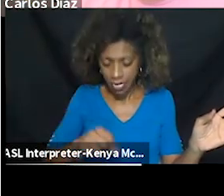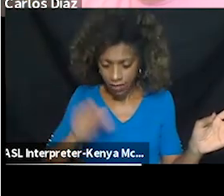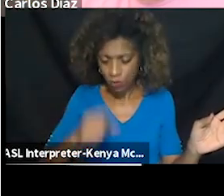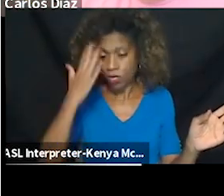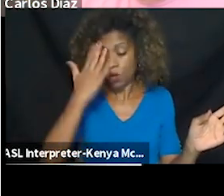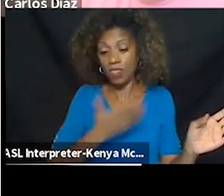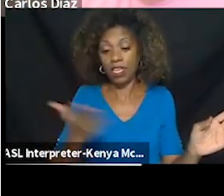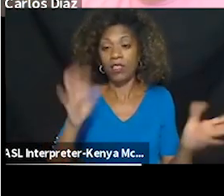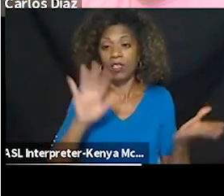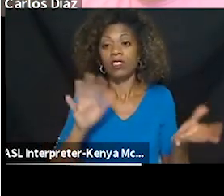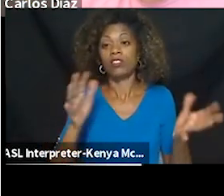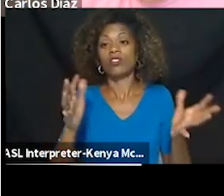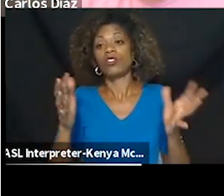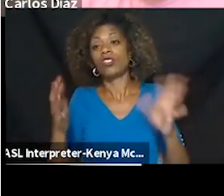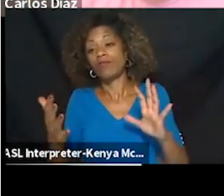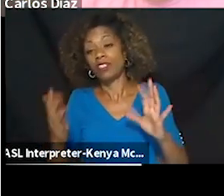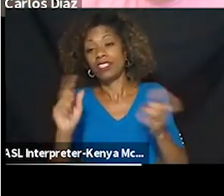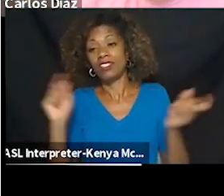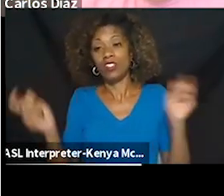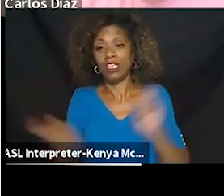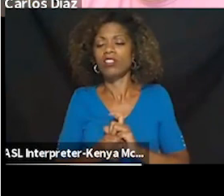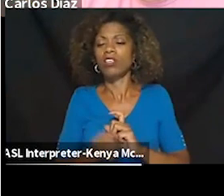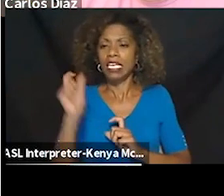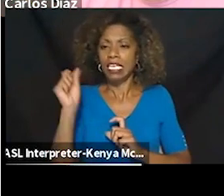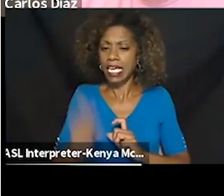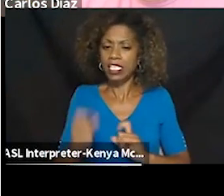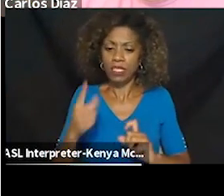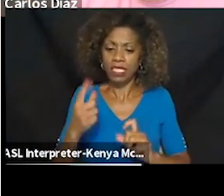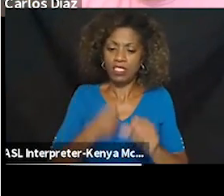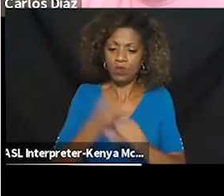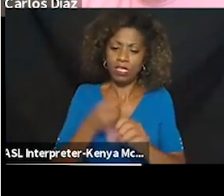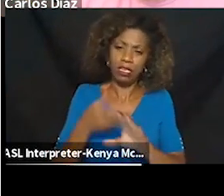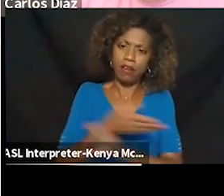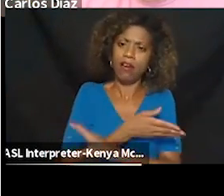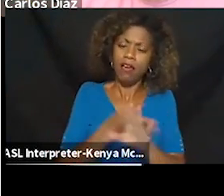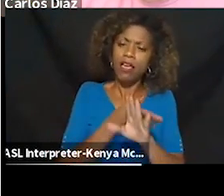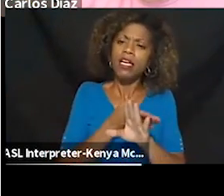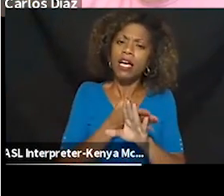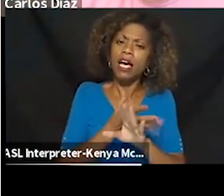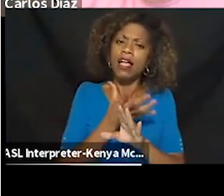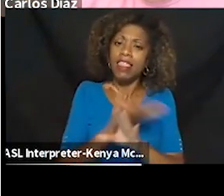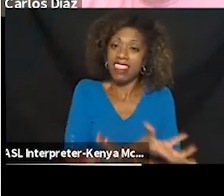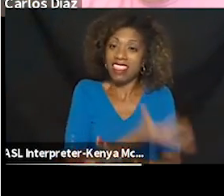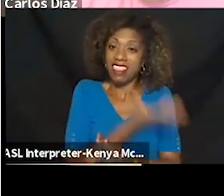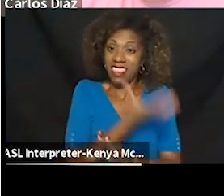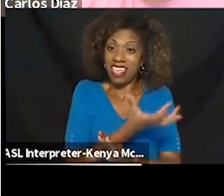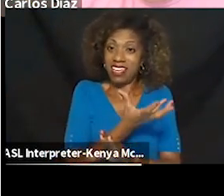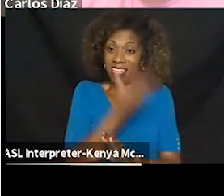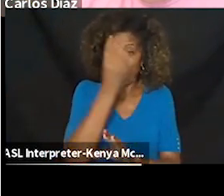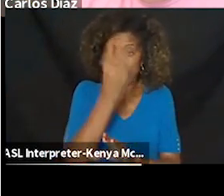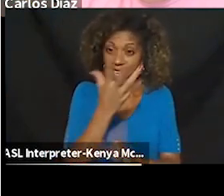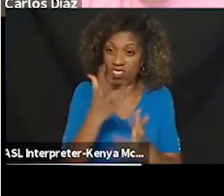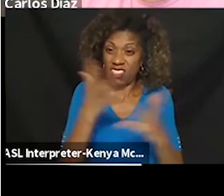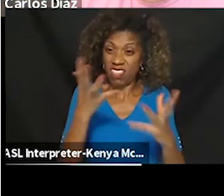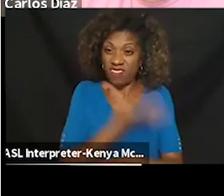lot of the same things still hold true. So we don't need to be reinventing the wheel. We know a little bit now like what things work, so let's keep building on